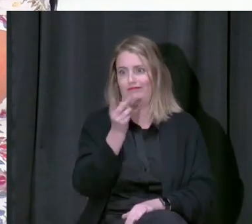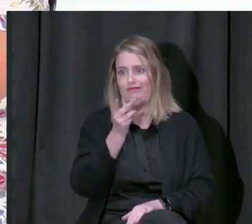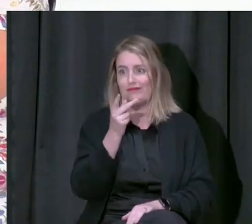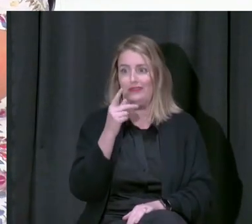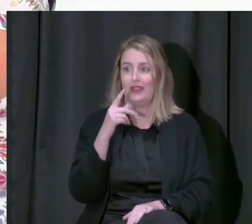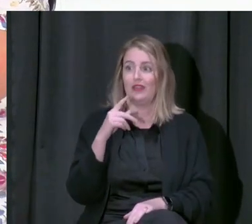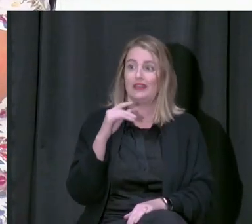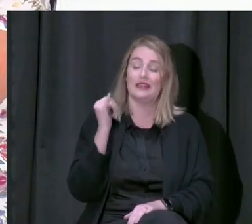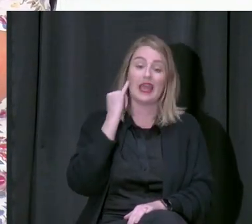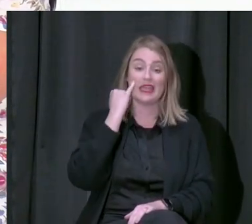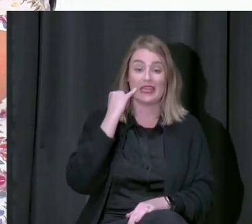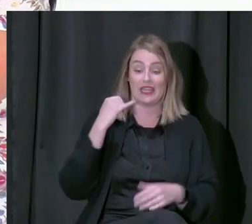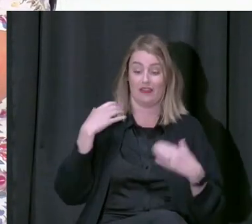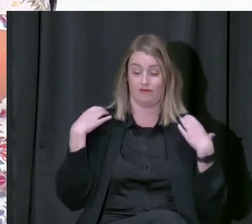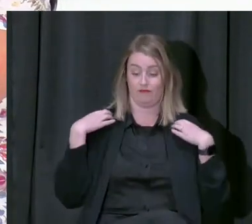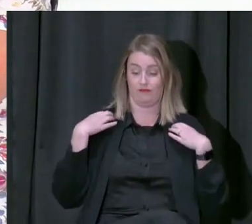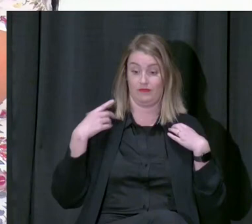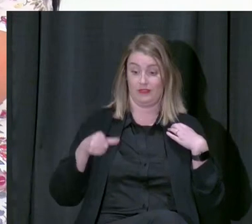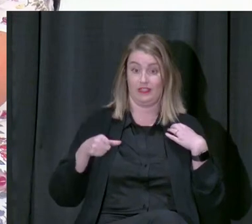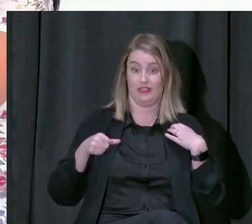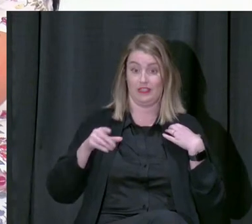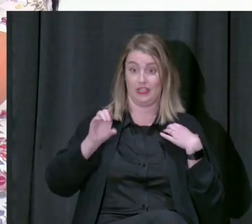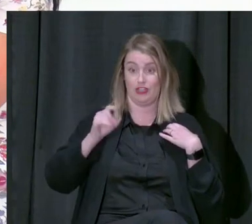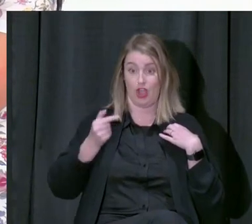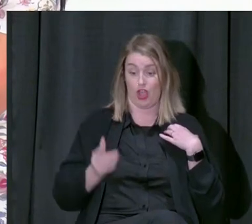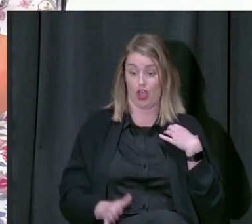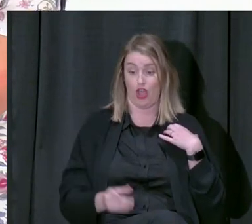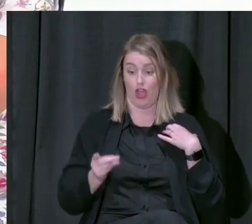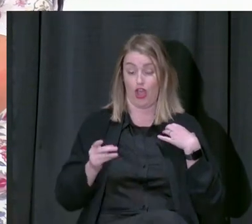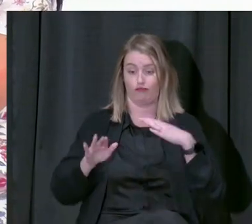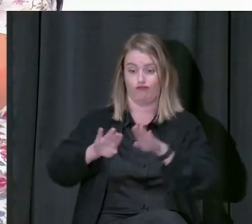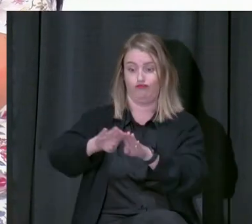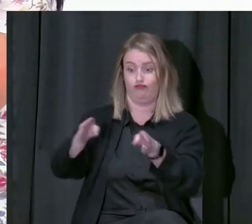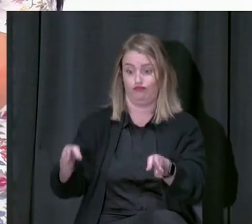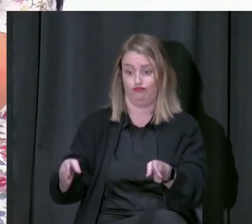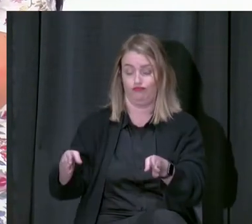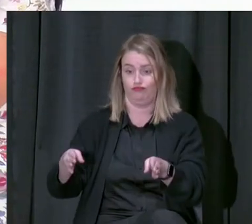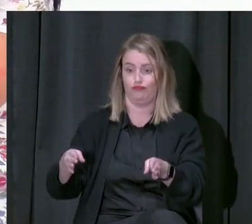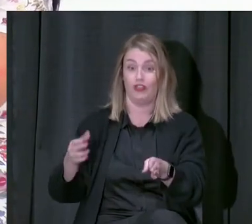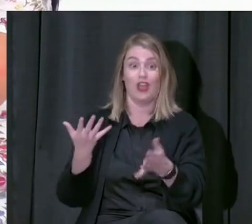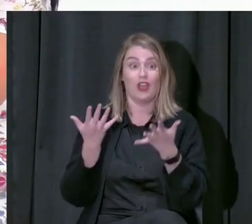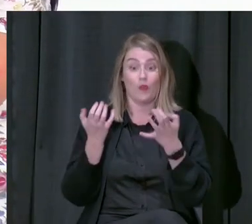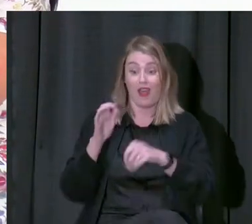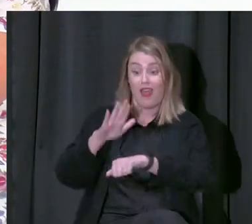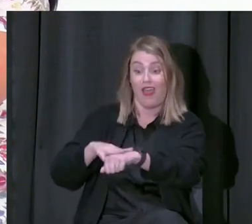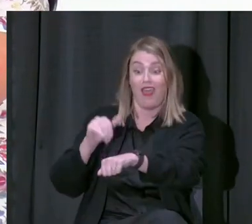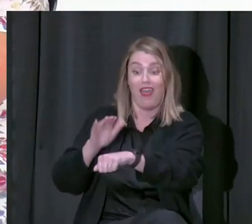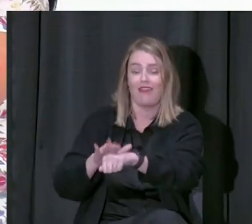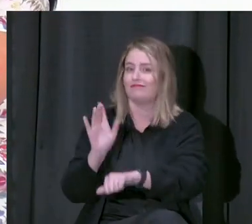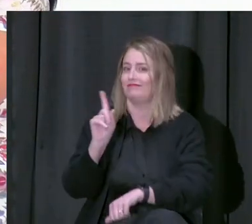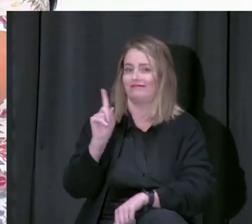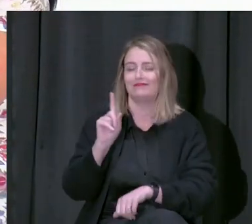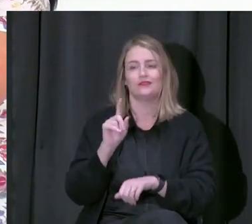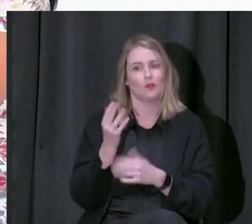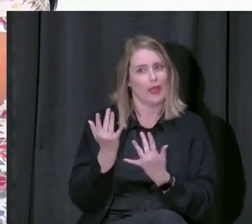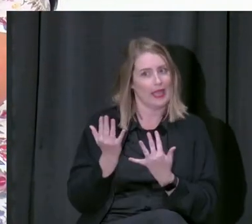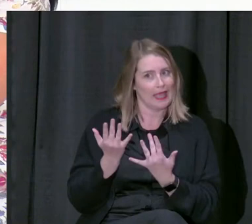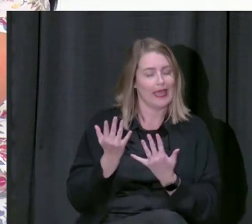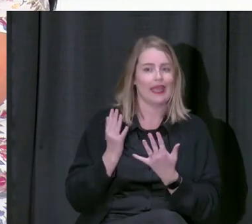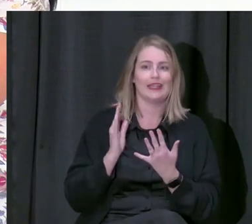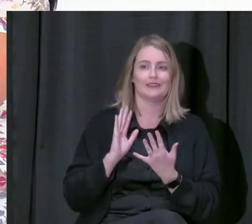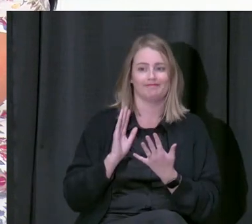know, if they're in harness, they're on duty. If you want to pet them, you have to wait, all of that. So,